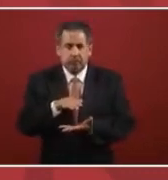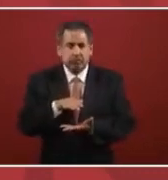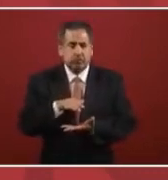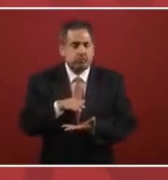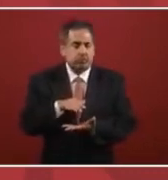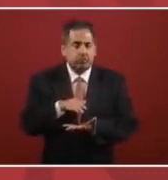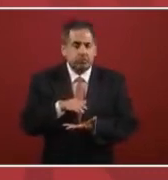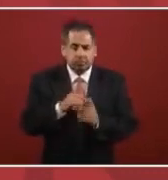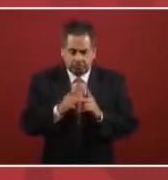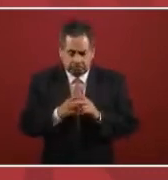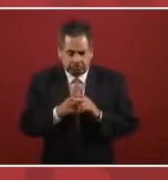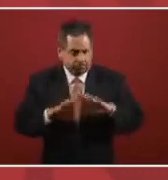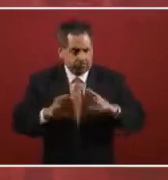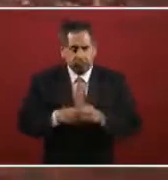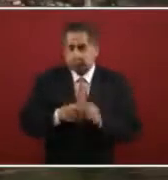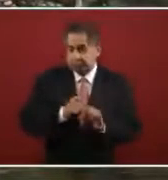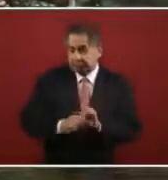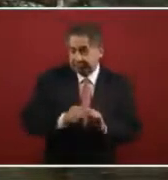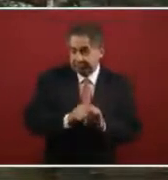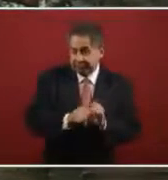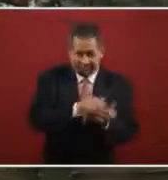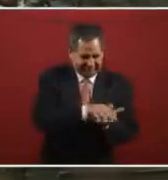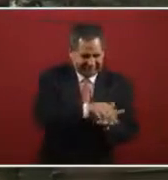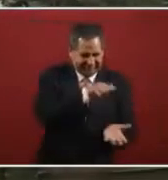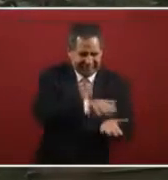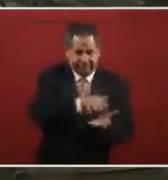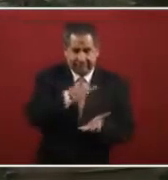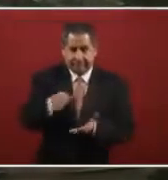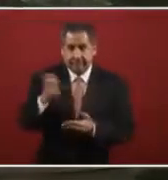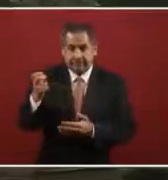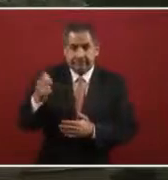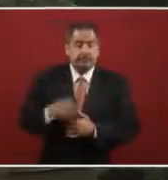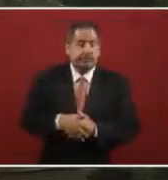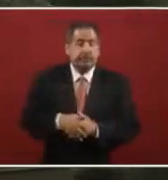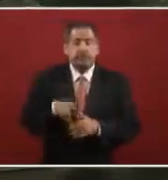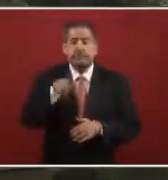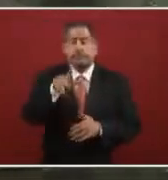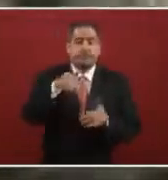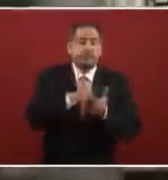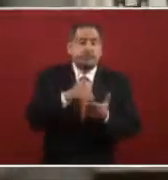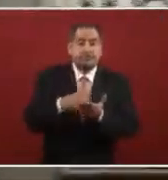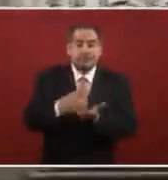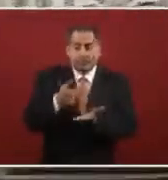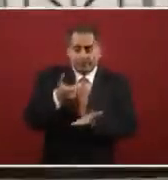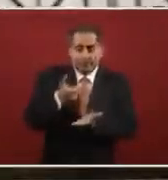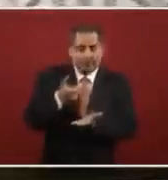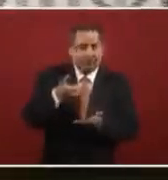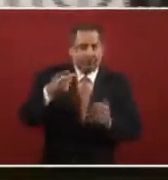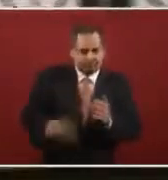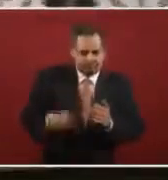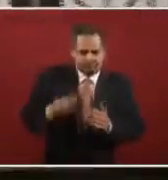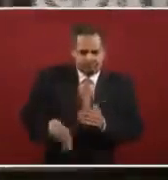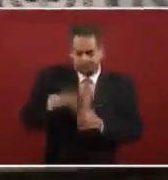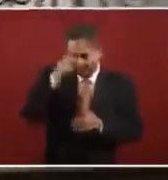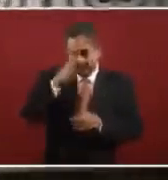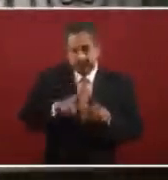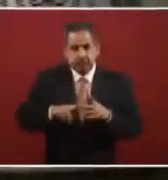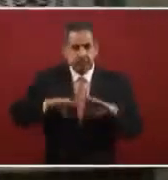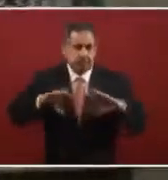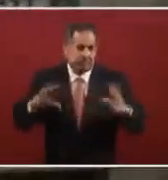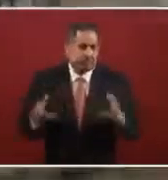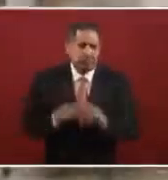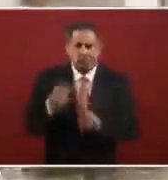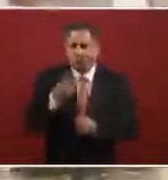es un numerario en efectivo, también llegaron 17 millones en moneda nacional y 201,000